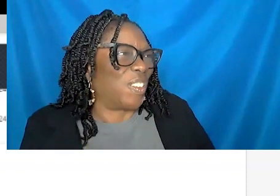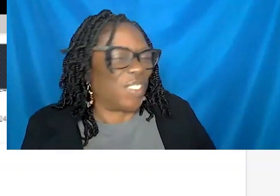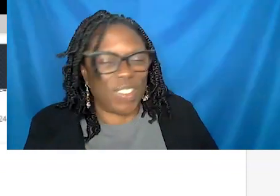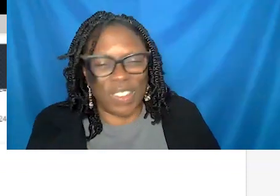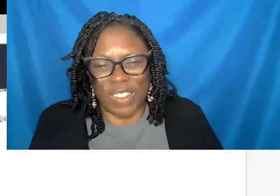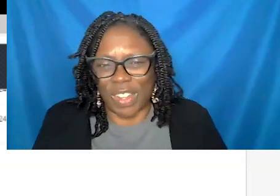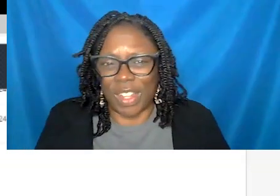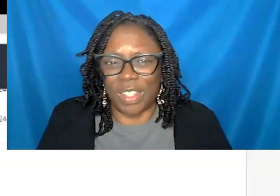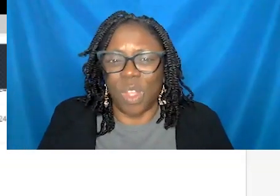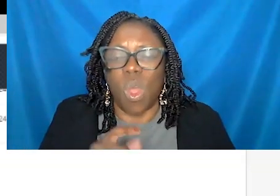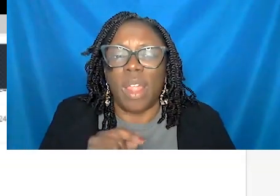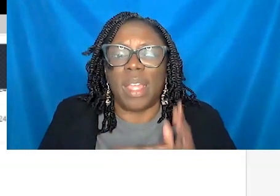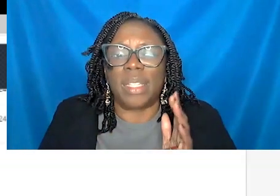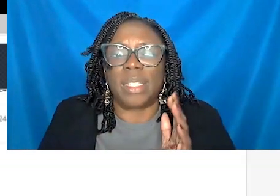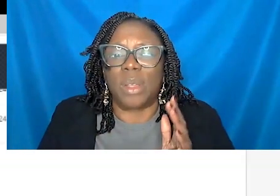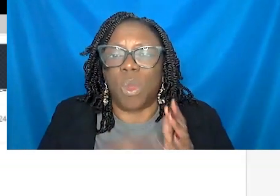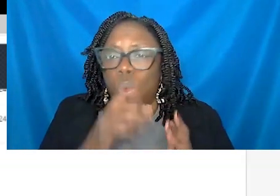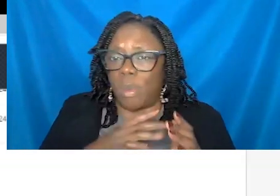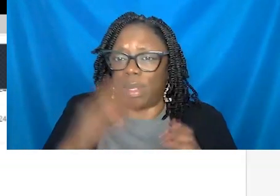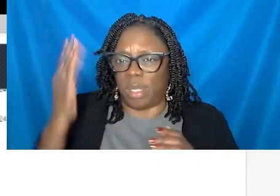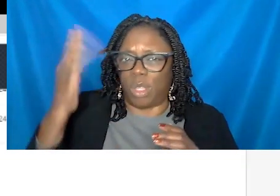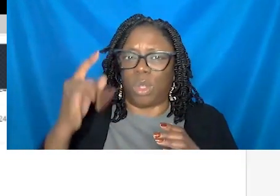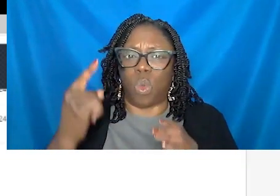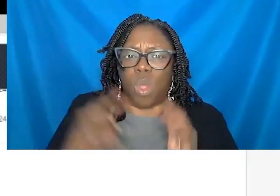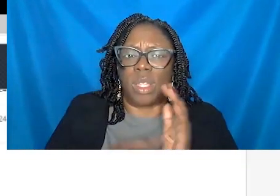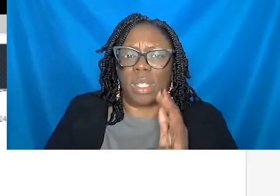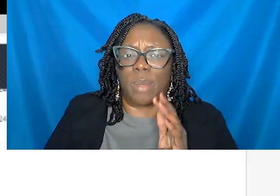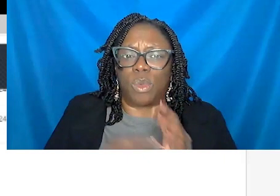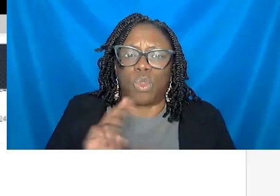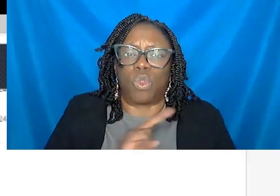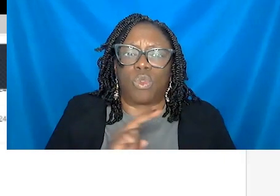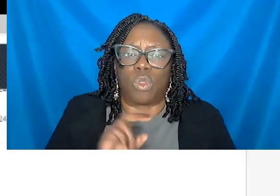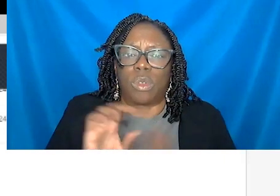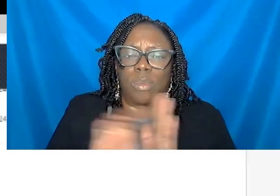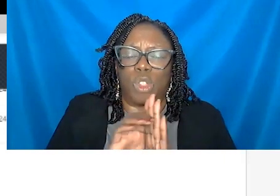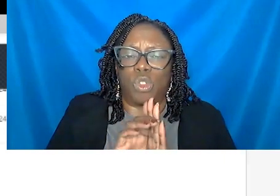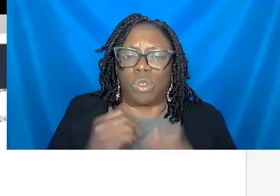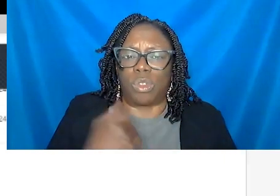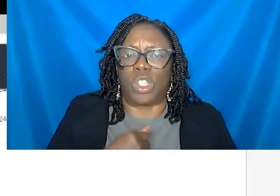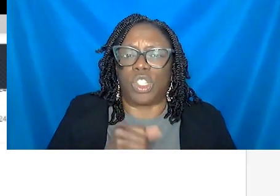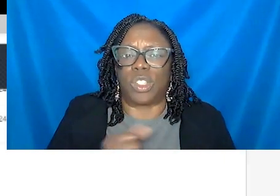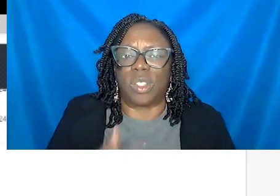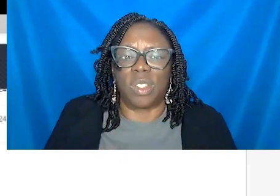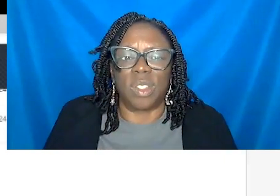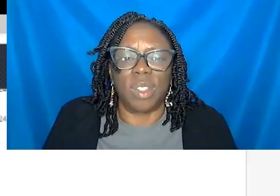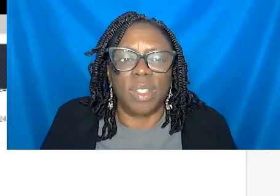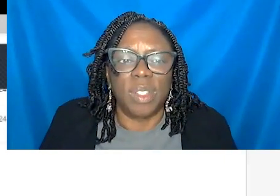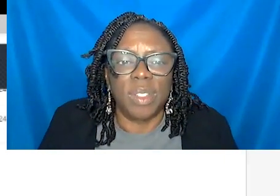yeah, so that's just one example of how you can use it for image creation. Bing, Bard,